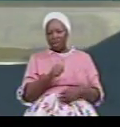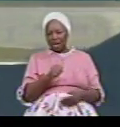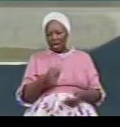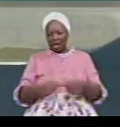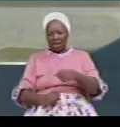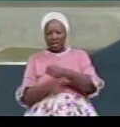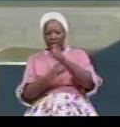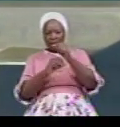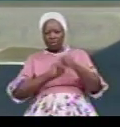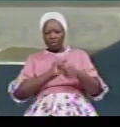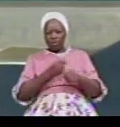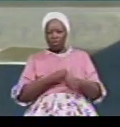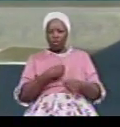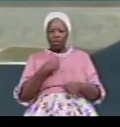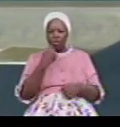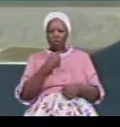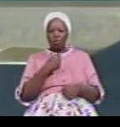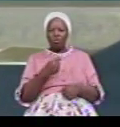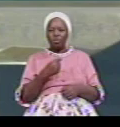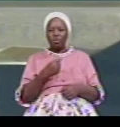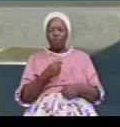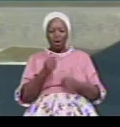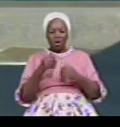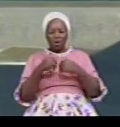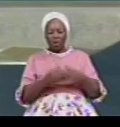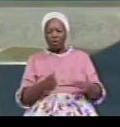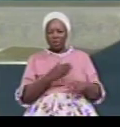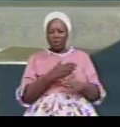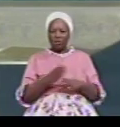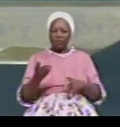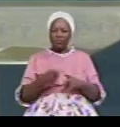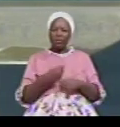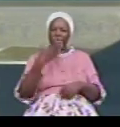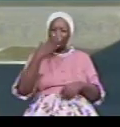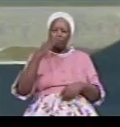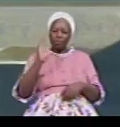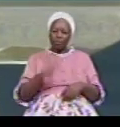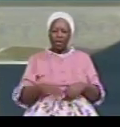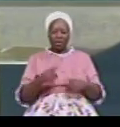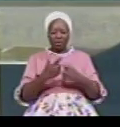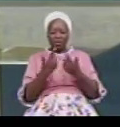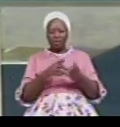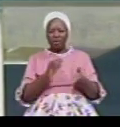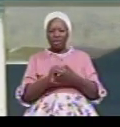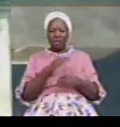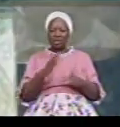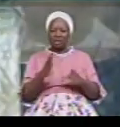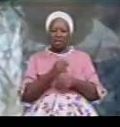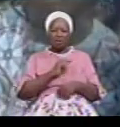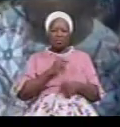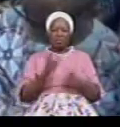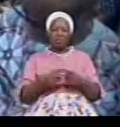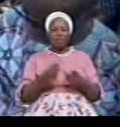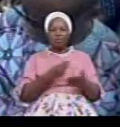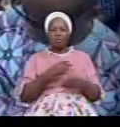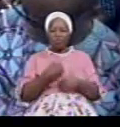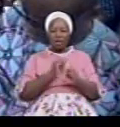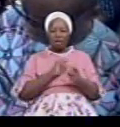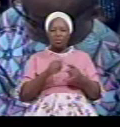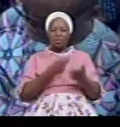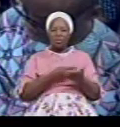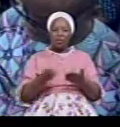bad gang, bad company that is making us to fail. And he says, now God, the